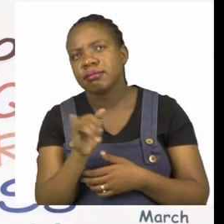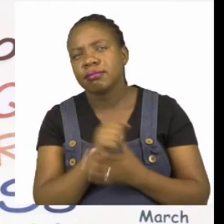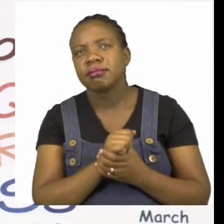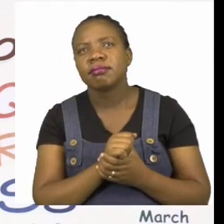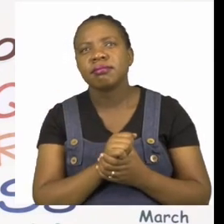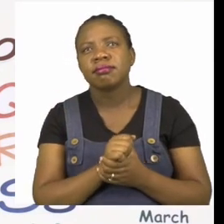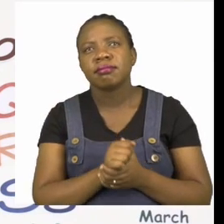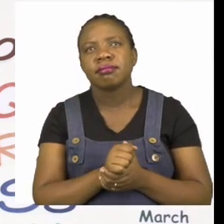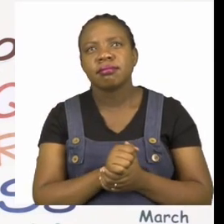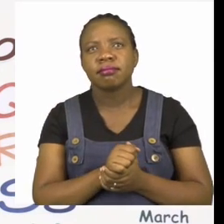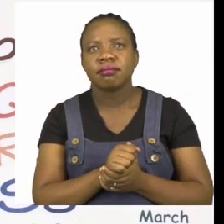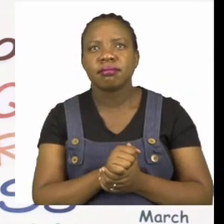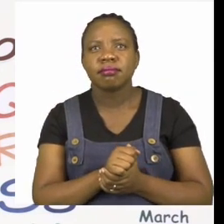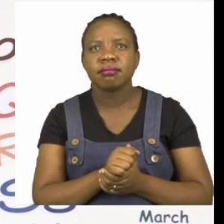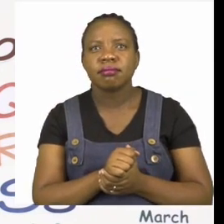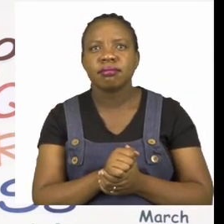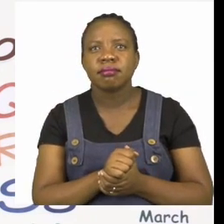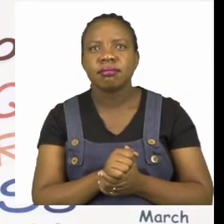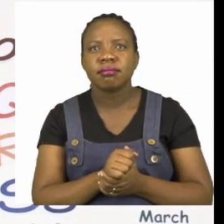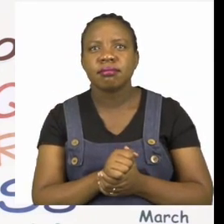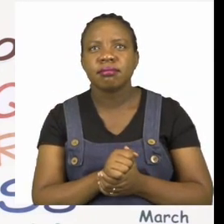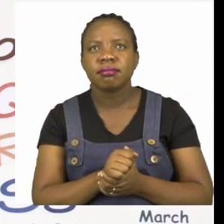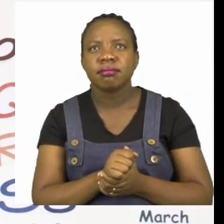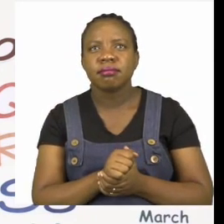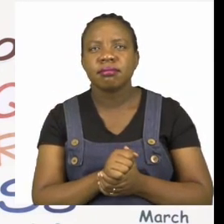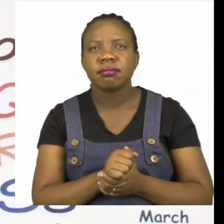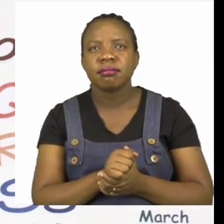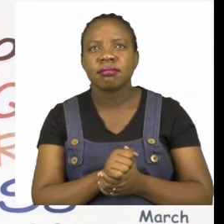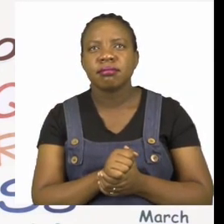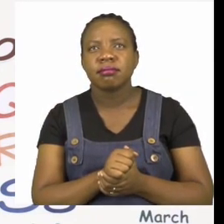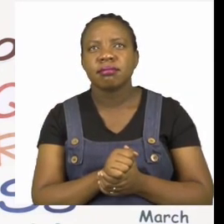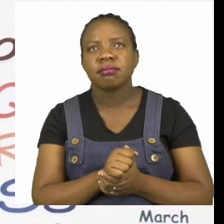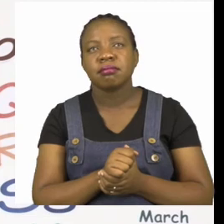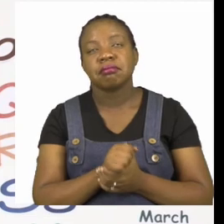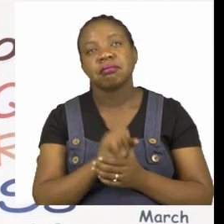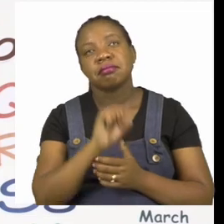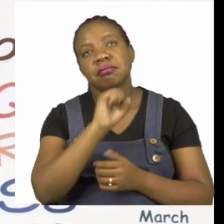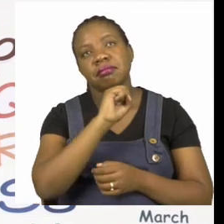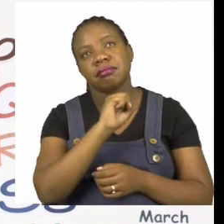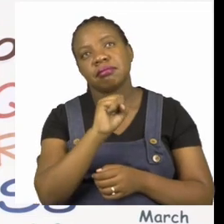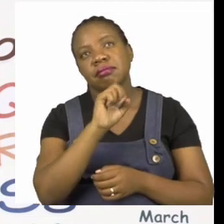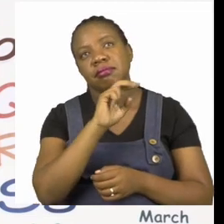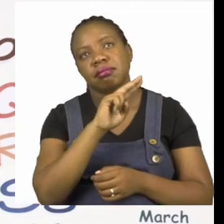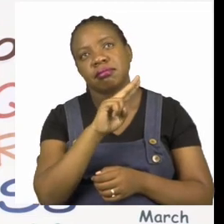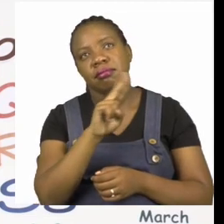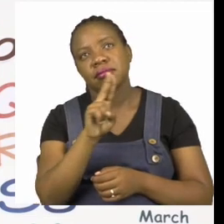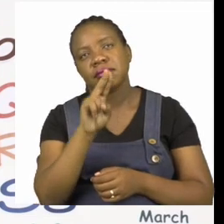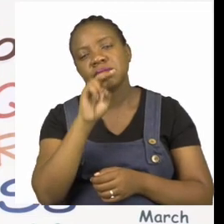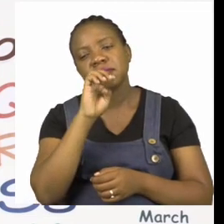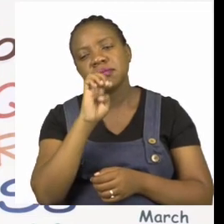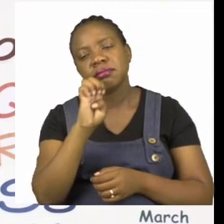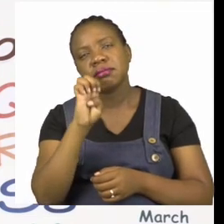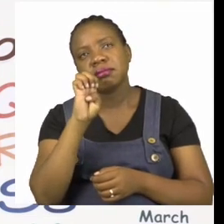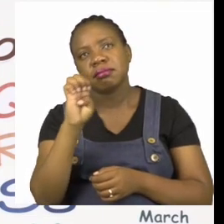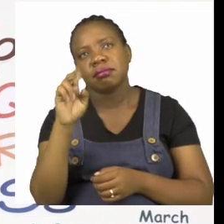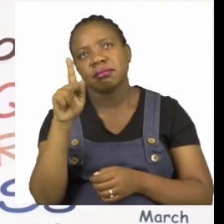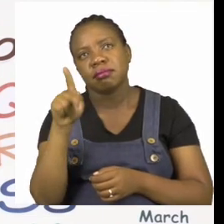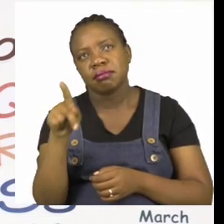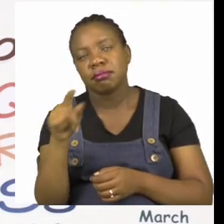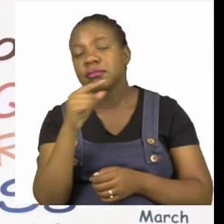Well done again. We say sheep. So we have sh